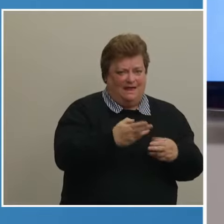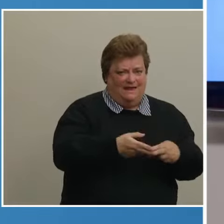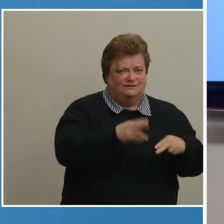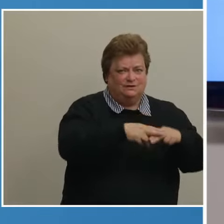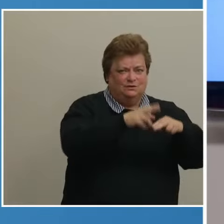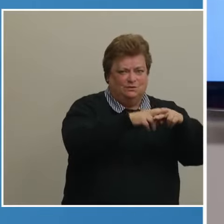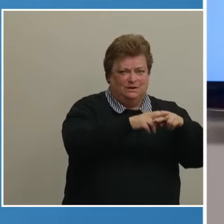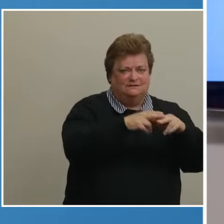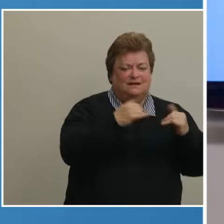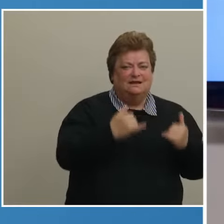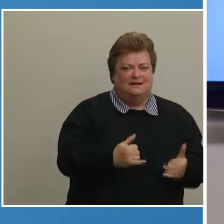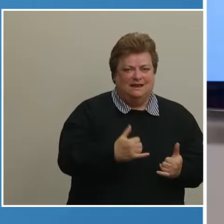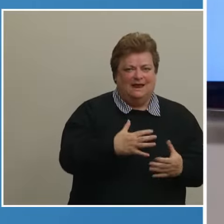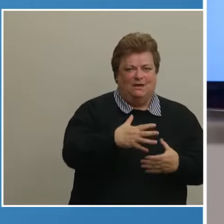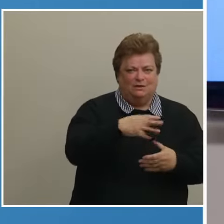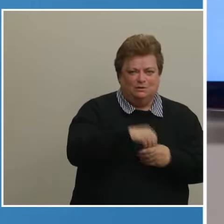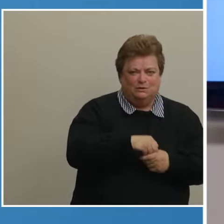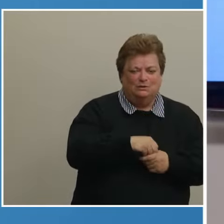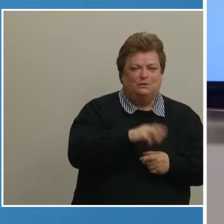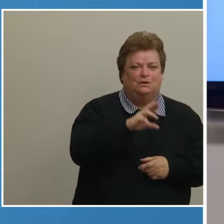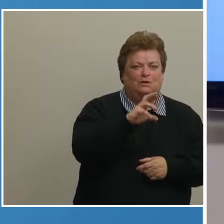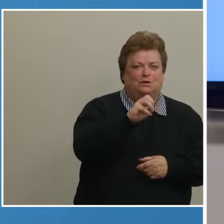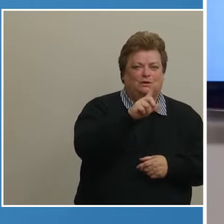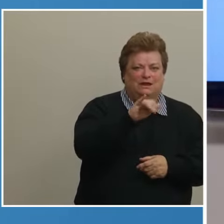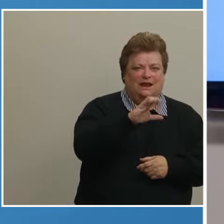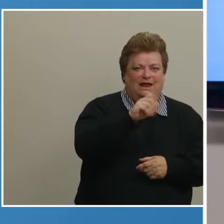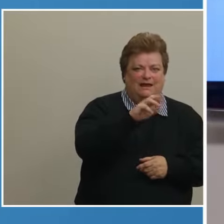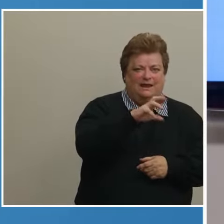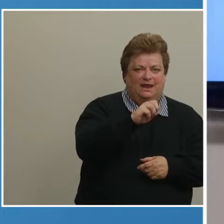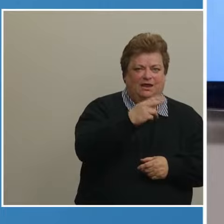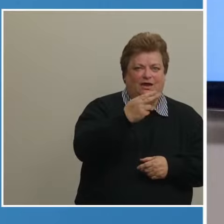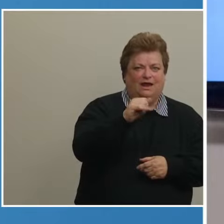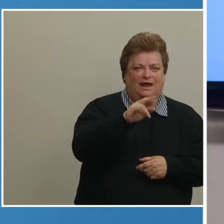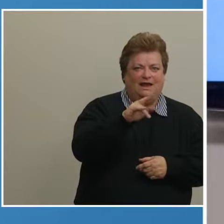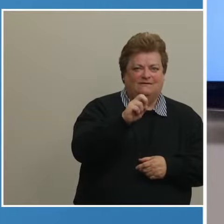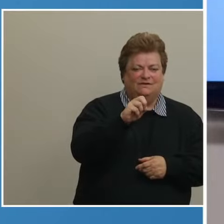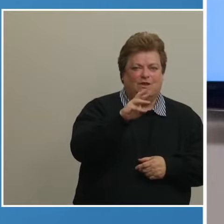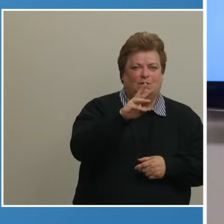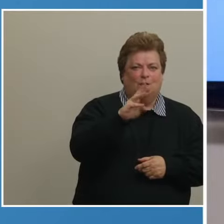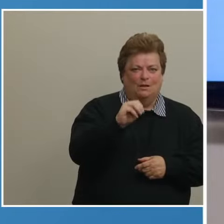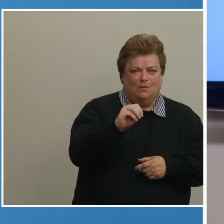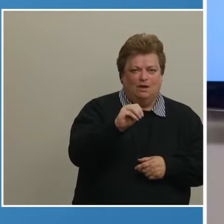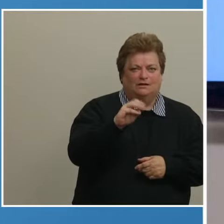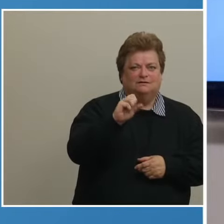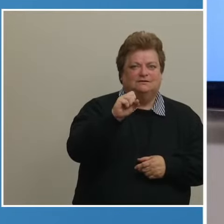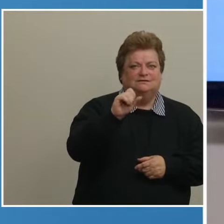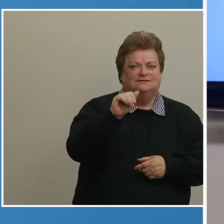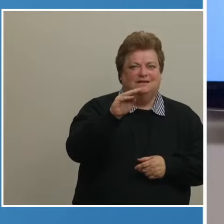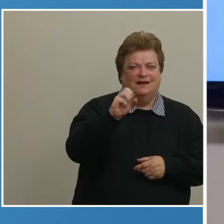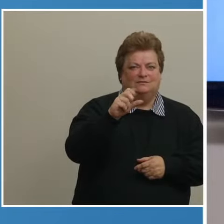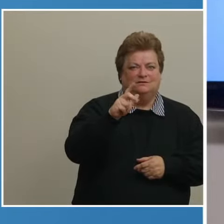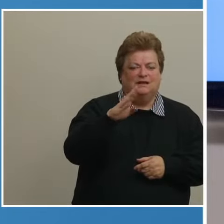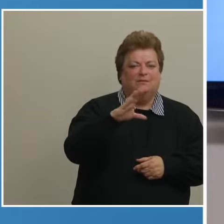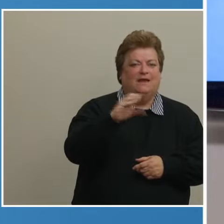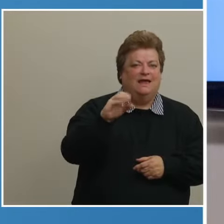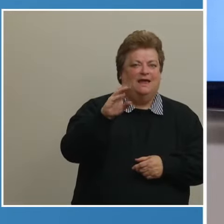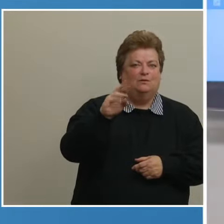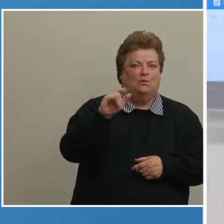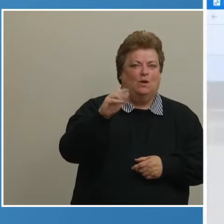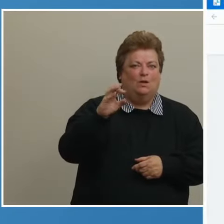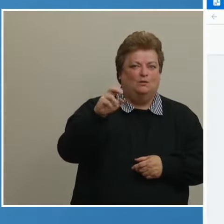increased. Participating pharmacies now include ReliCare, Hy-Vee, Walmart, Sam's Club, and